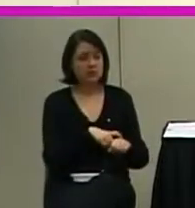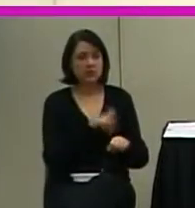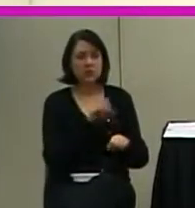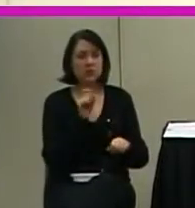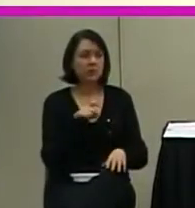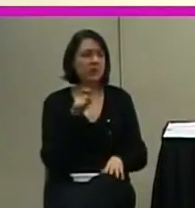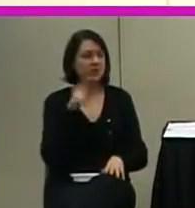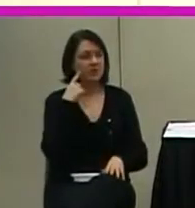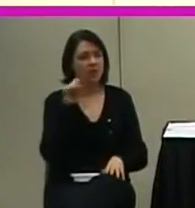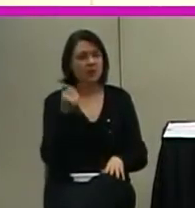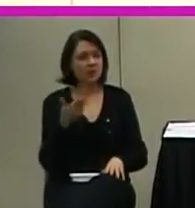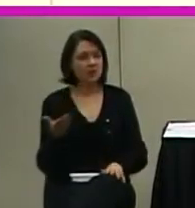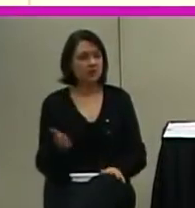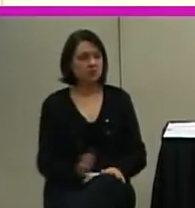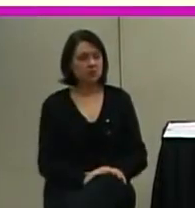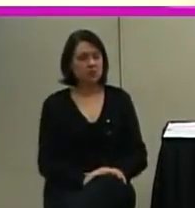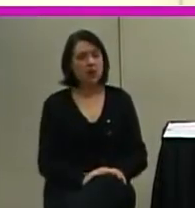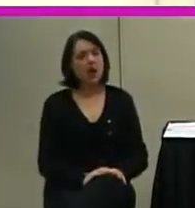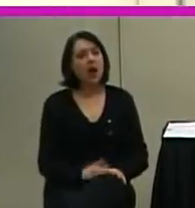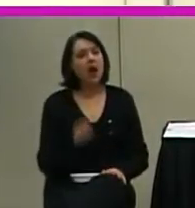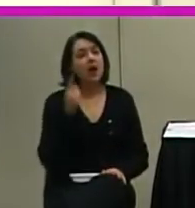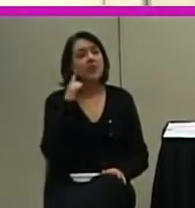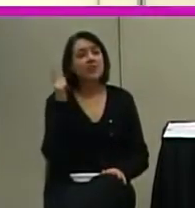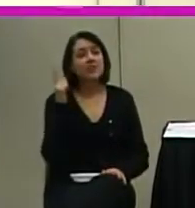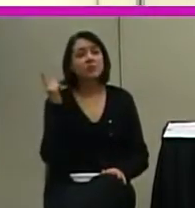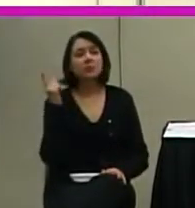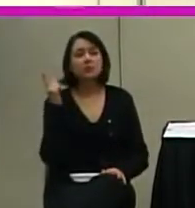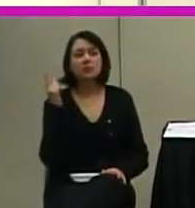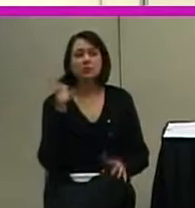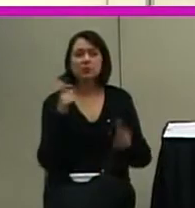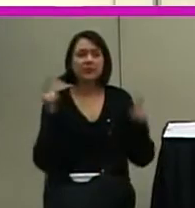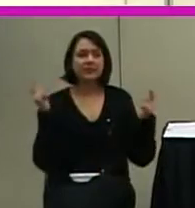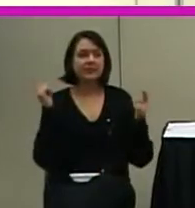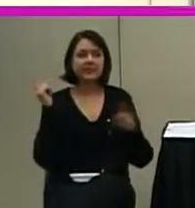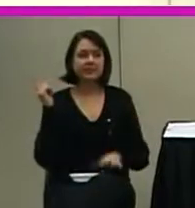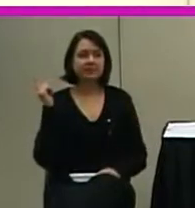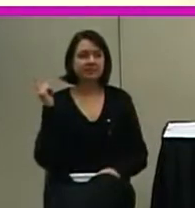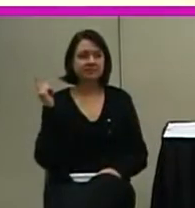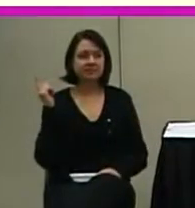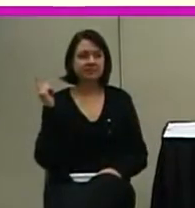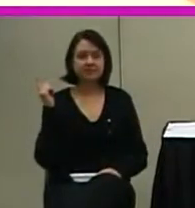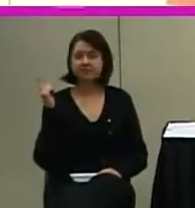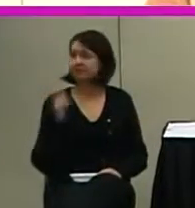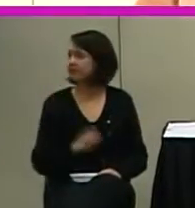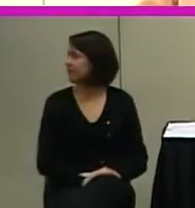need to do all the other stuff. So I think this one's bigger than it should be.